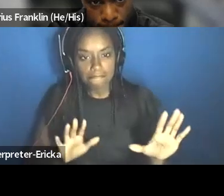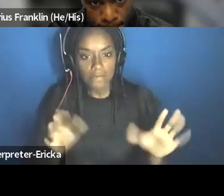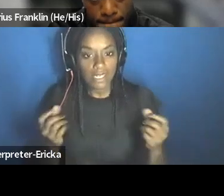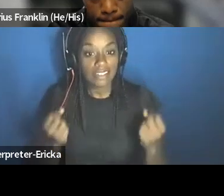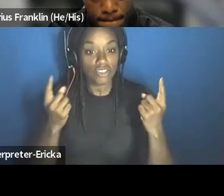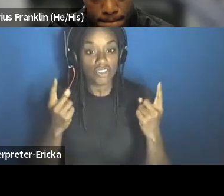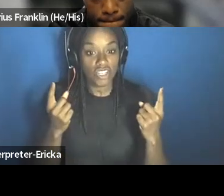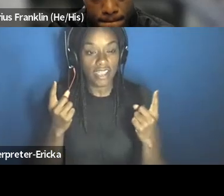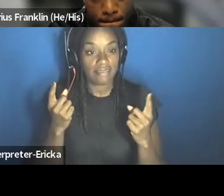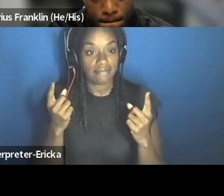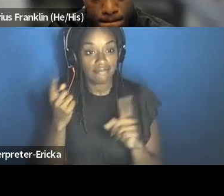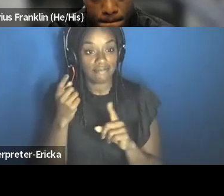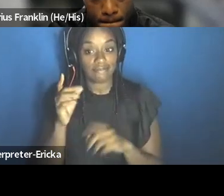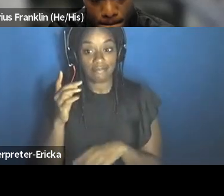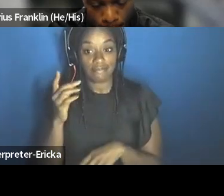everyone's coming from today.